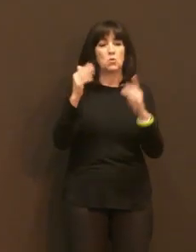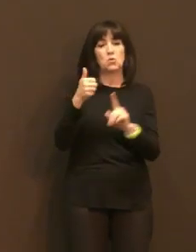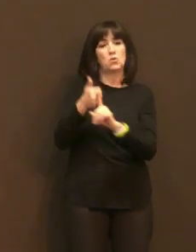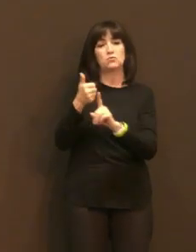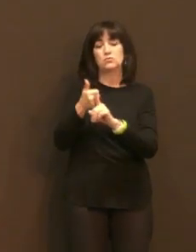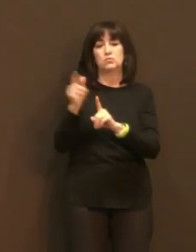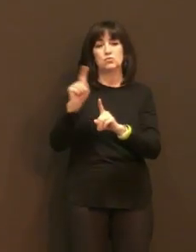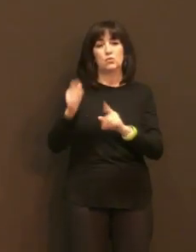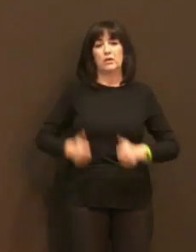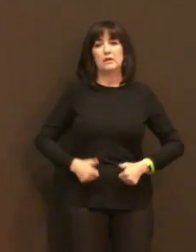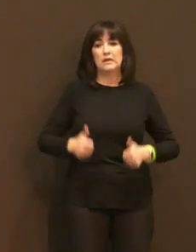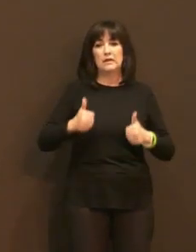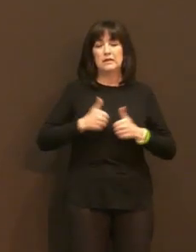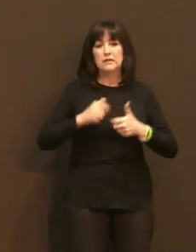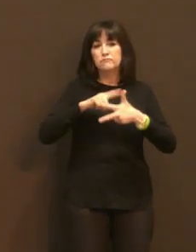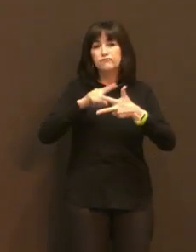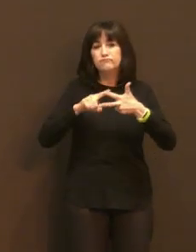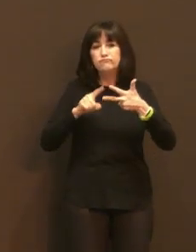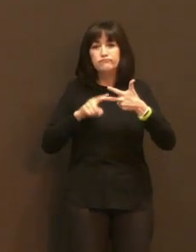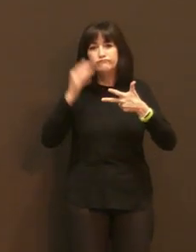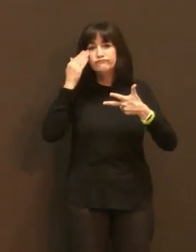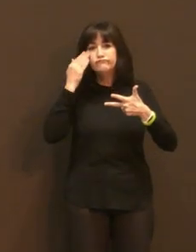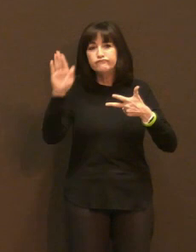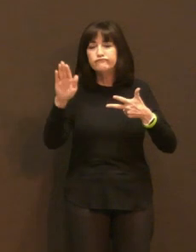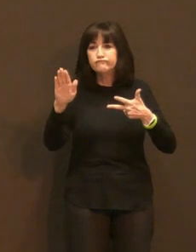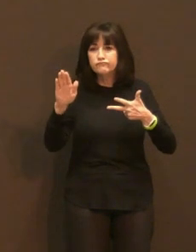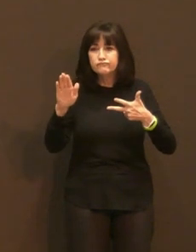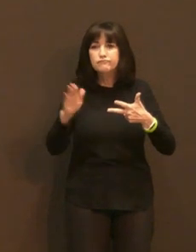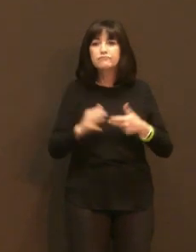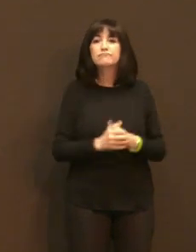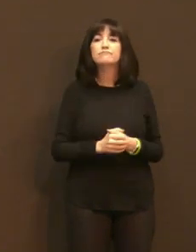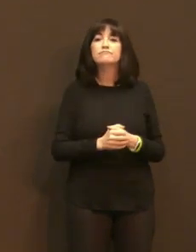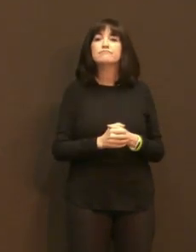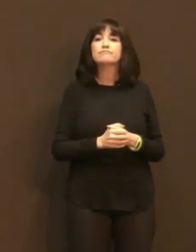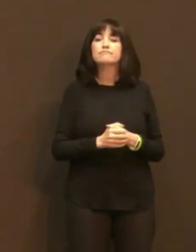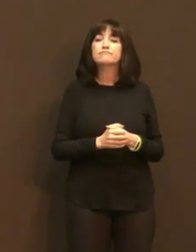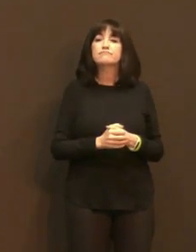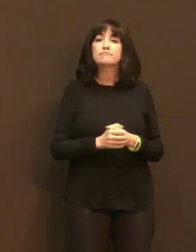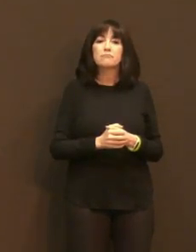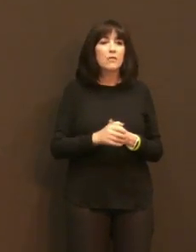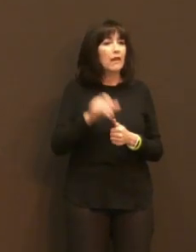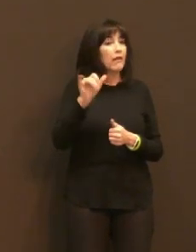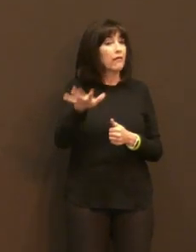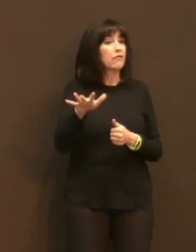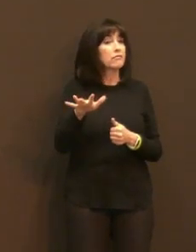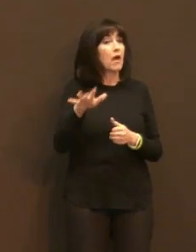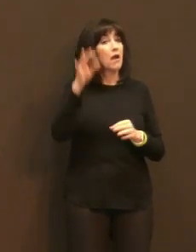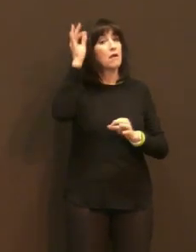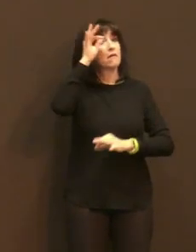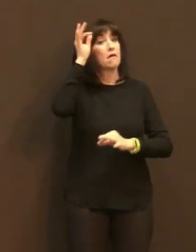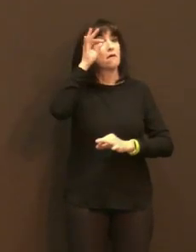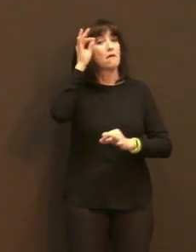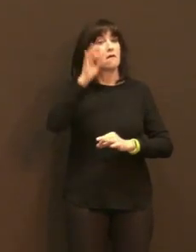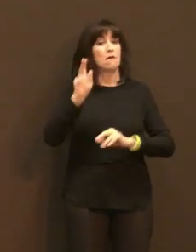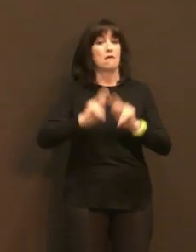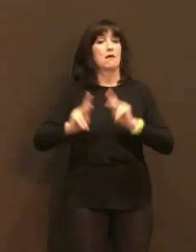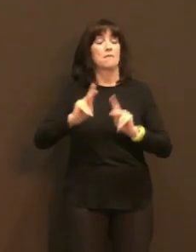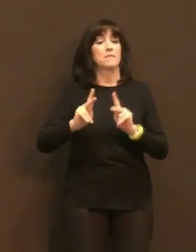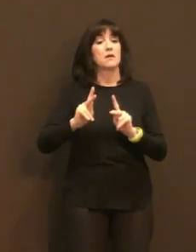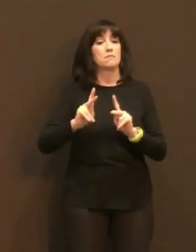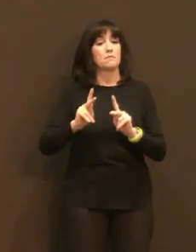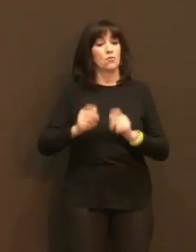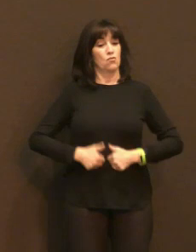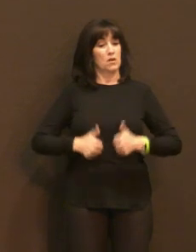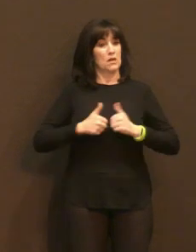county there of residents. Little bit of an uptick in Sussex County, and we'll talk a